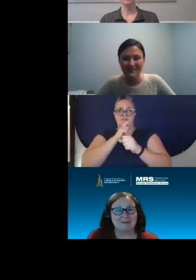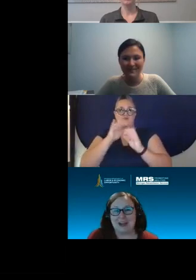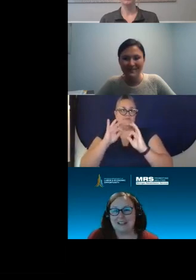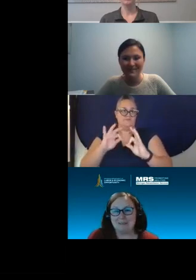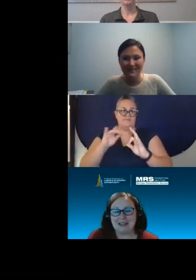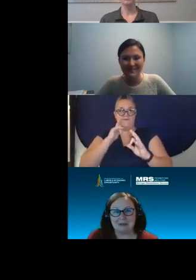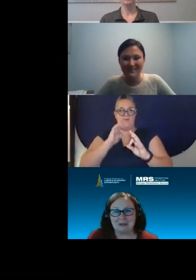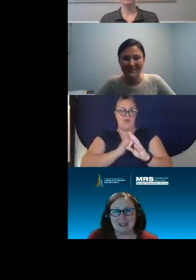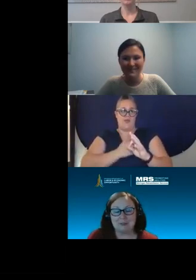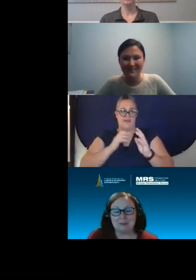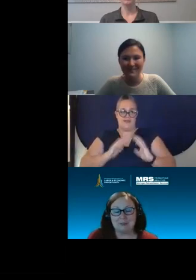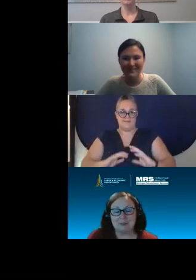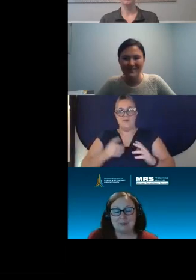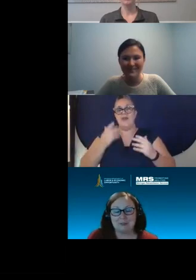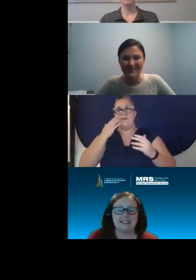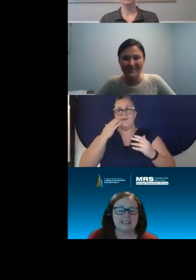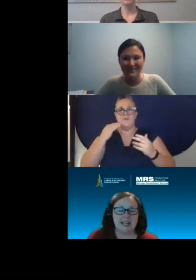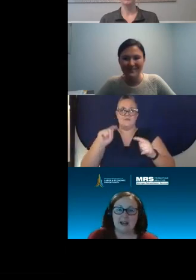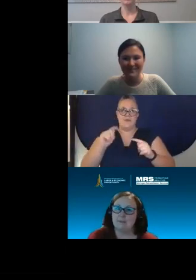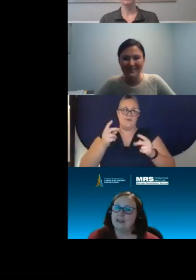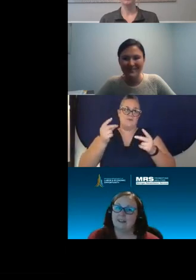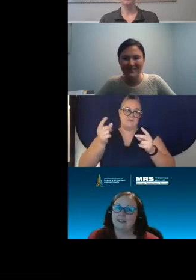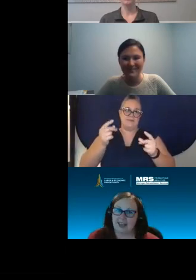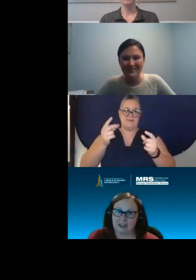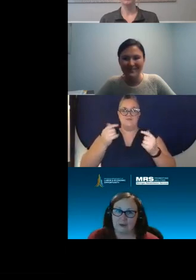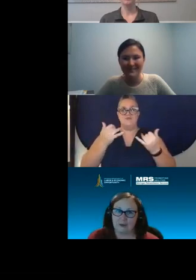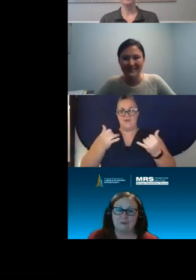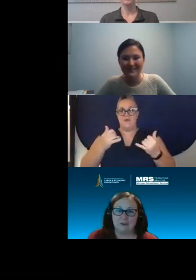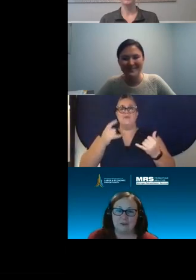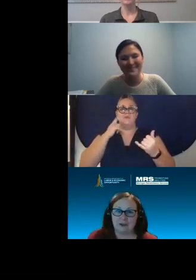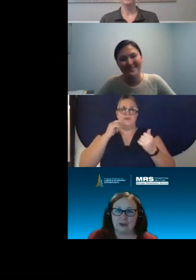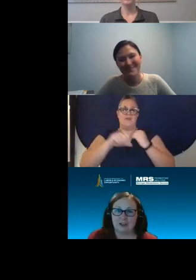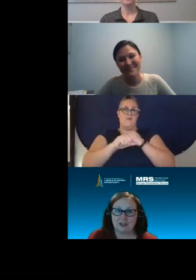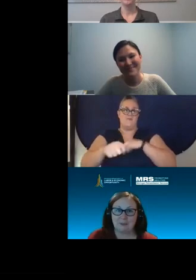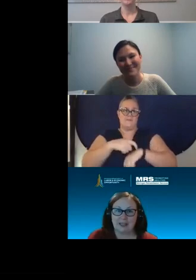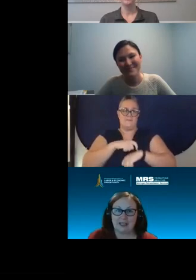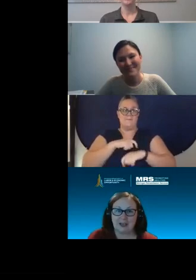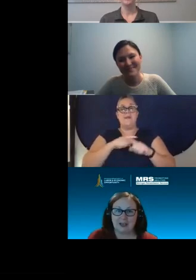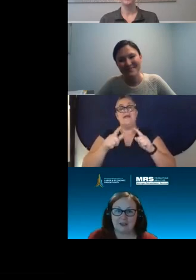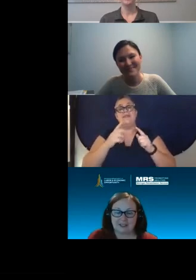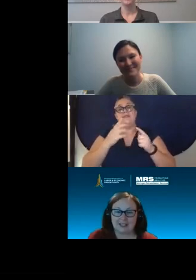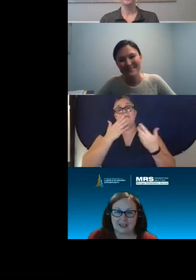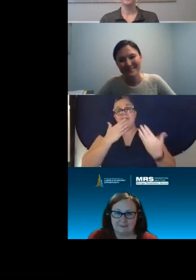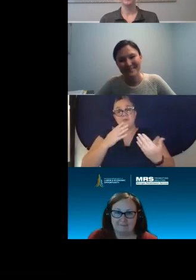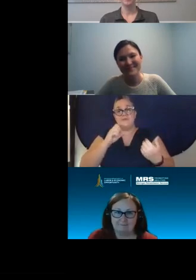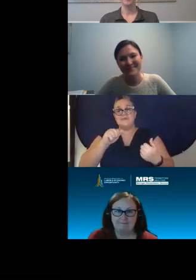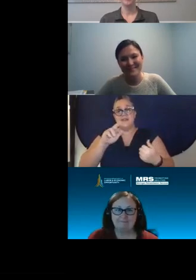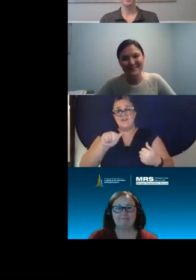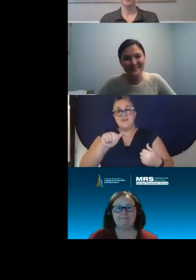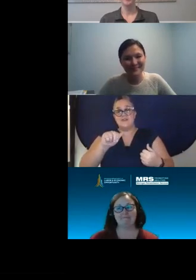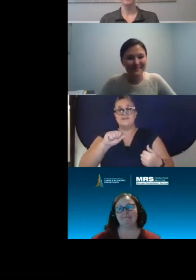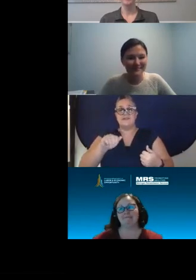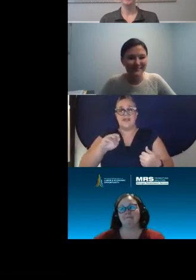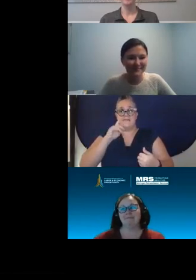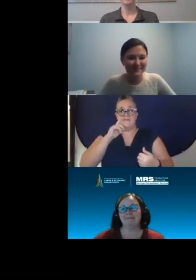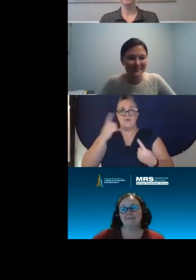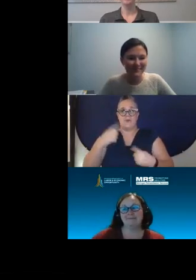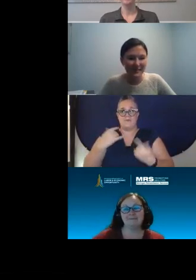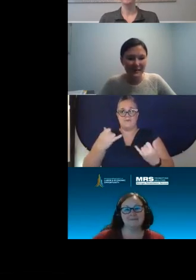I'm trying to speed through this, but Sarah and Sam, thank you very much for being here with us today. Thank